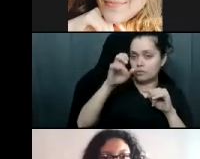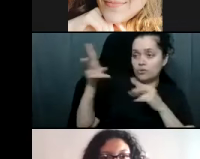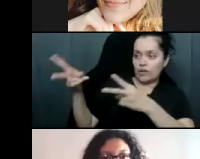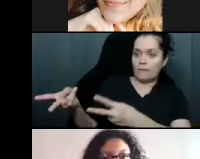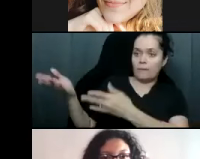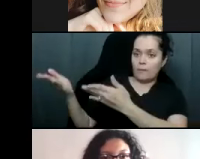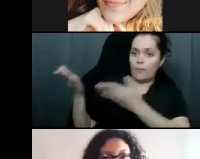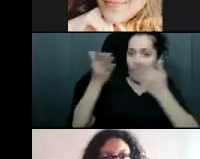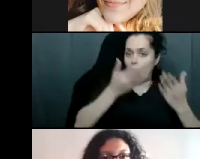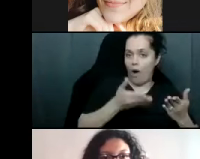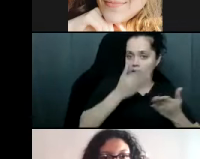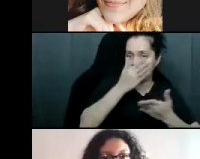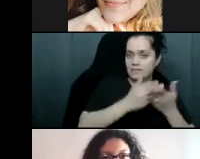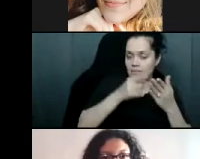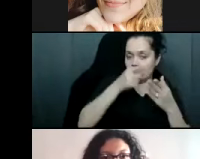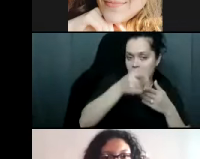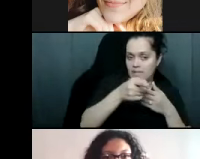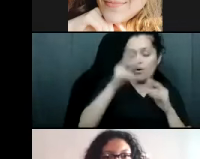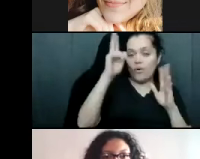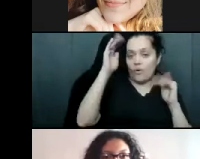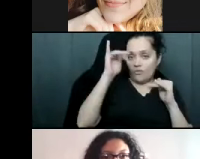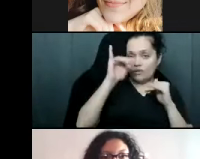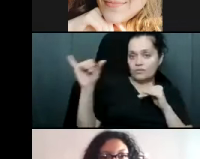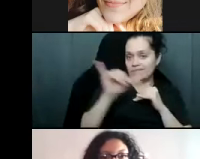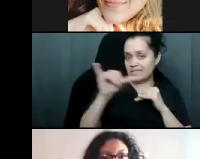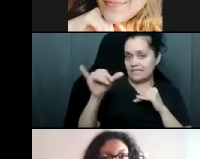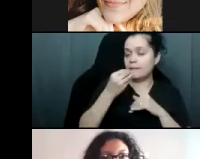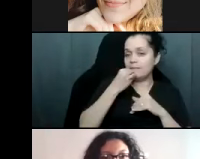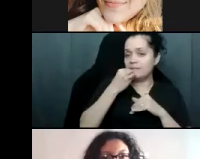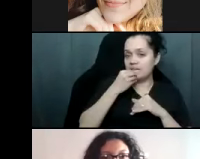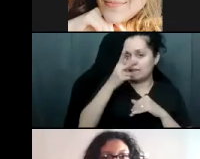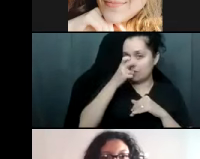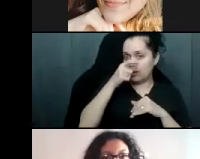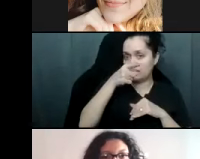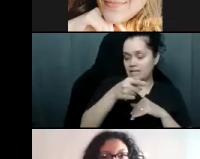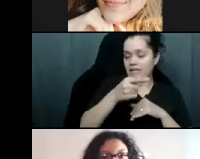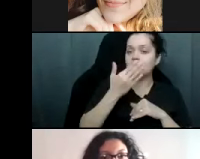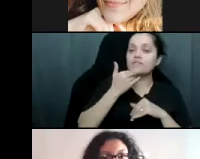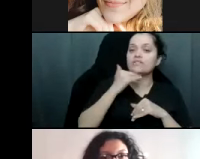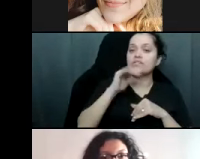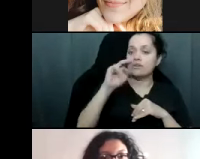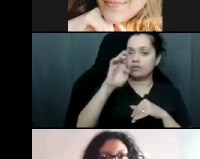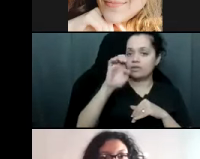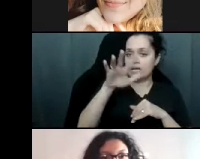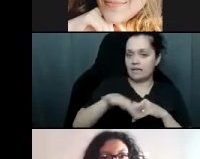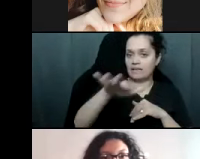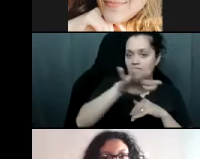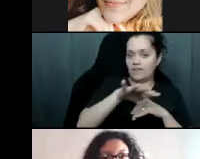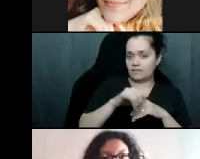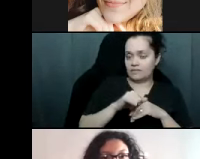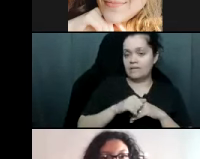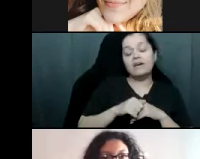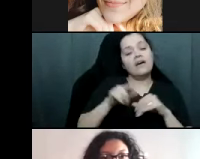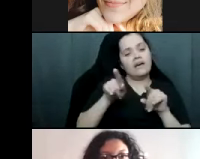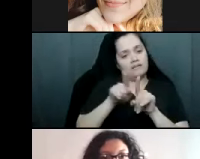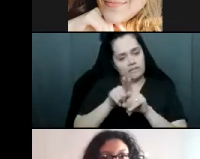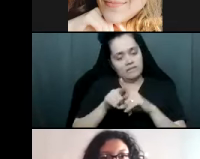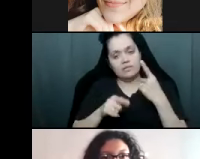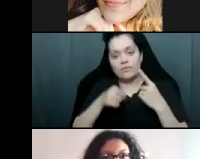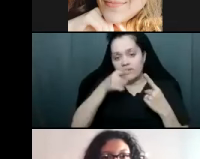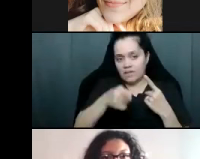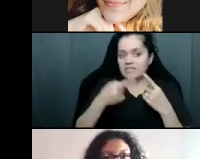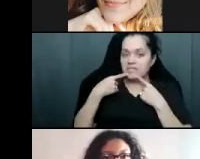them, hopefully to do the same in their fields. And on the one hand, yes, this has worked